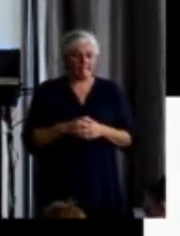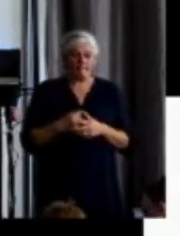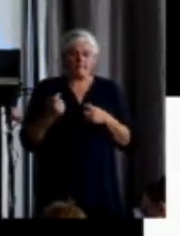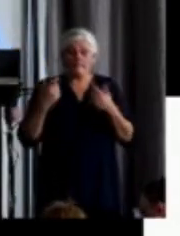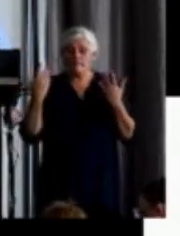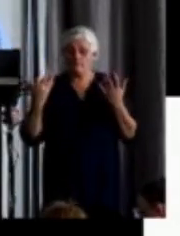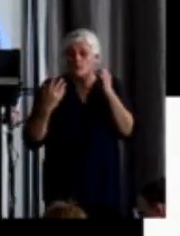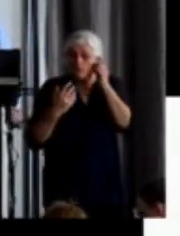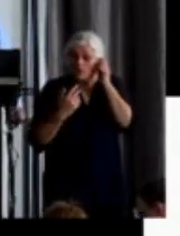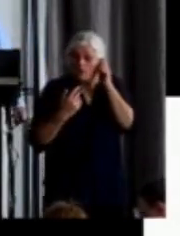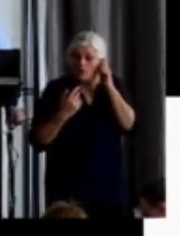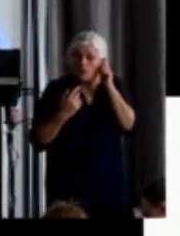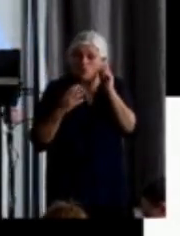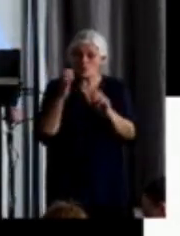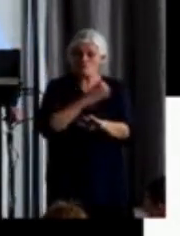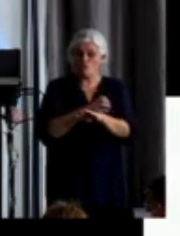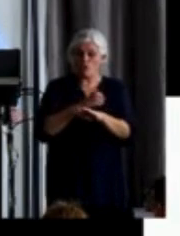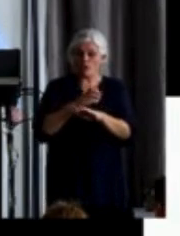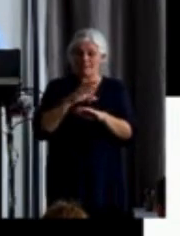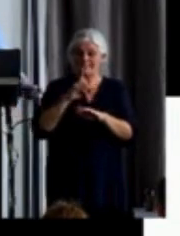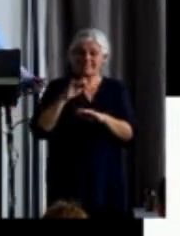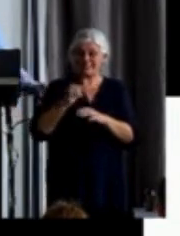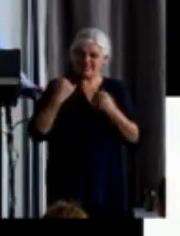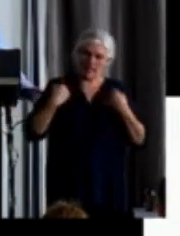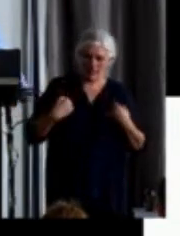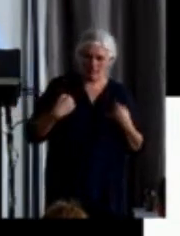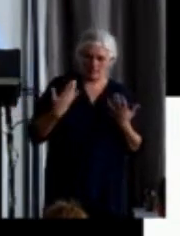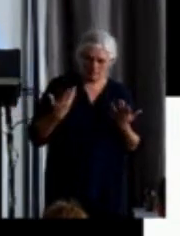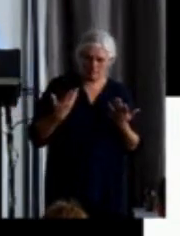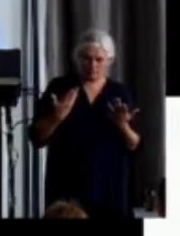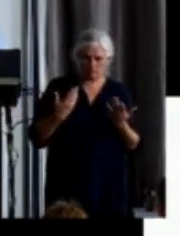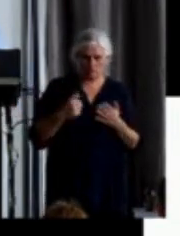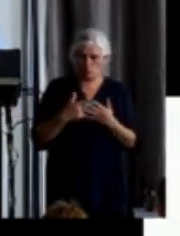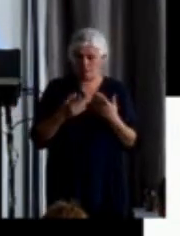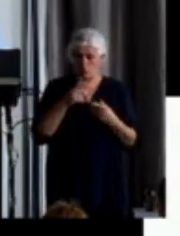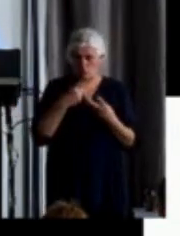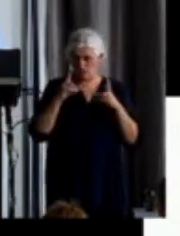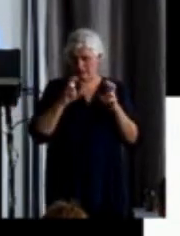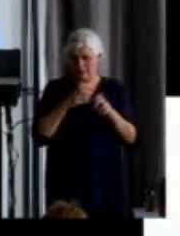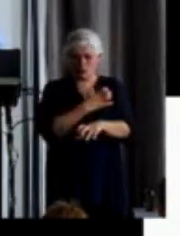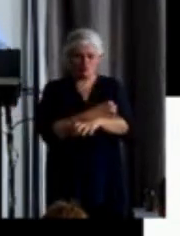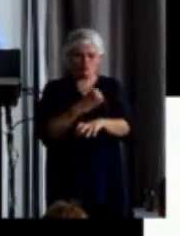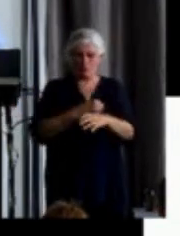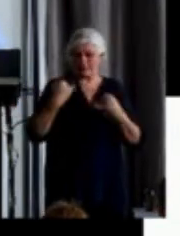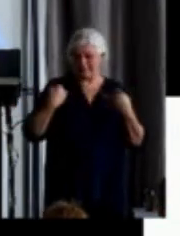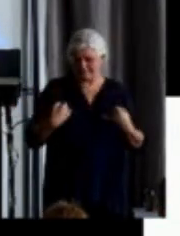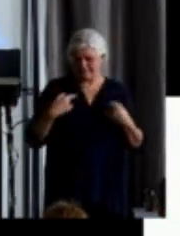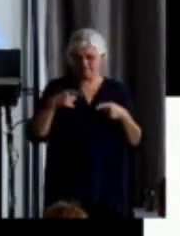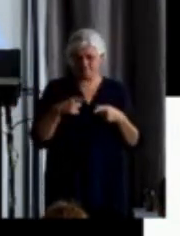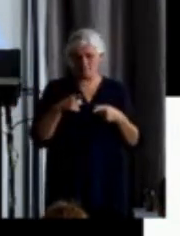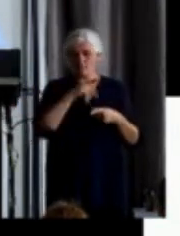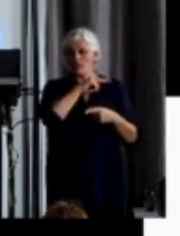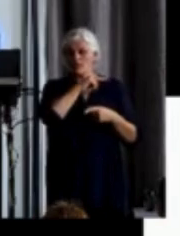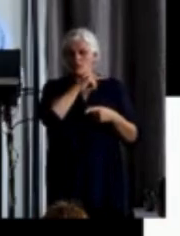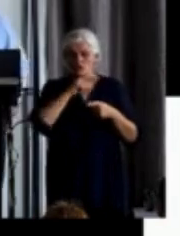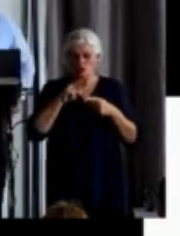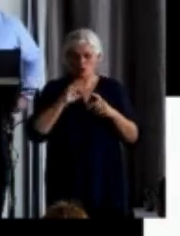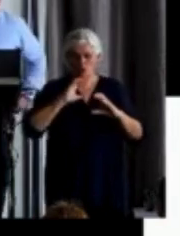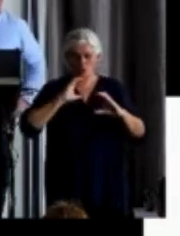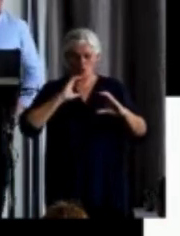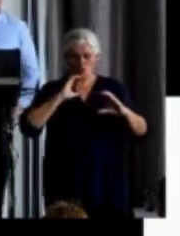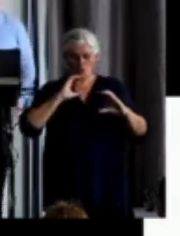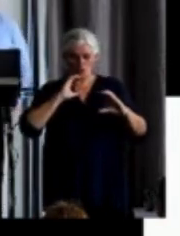So, chronic diseases, or chronic illnesses, whatever way you want to frame it, are non-communicable